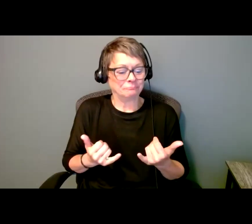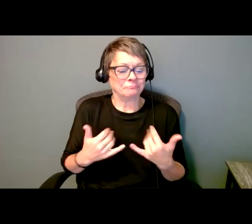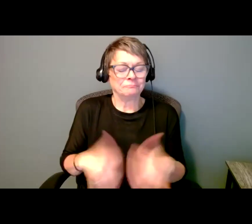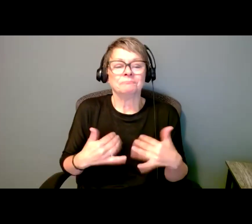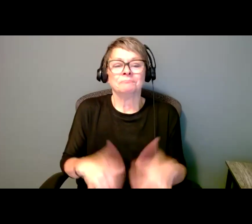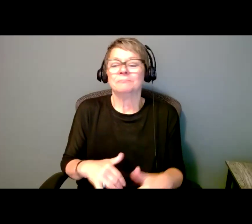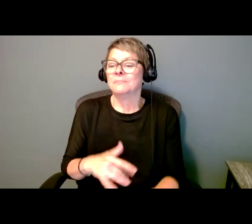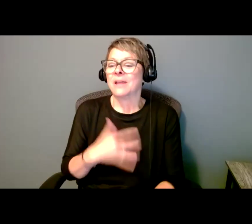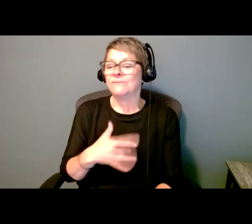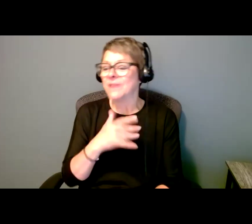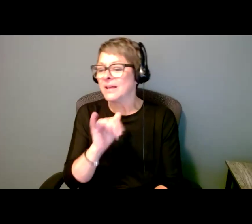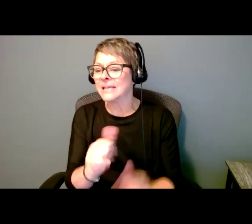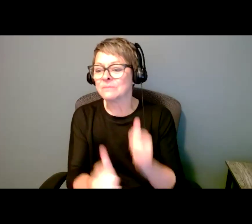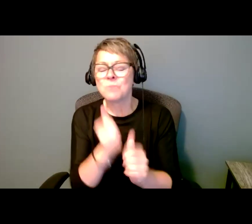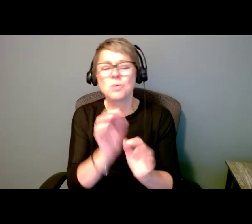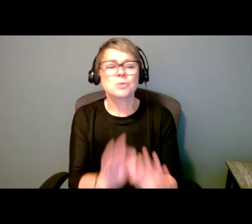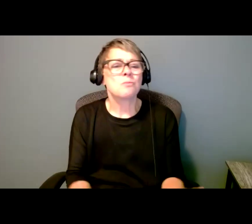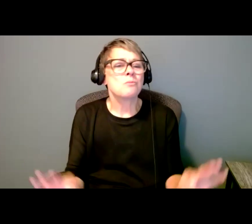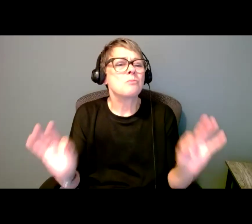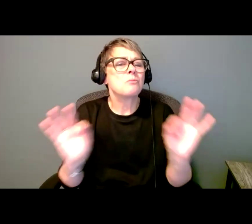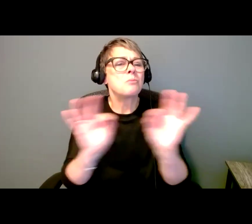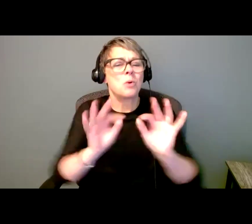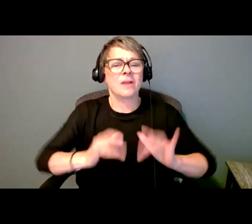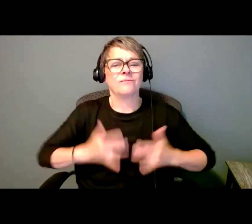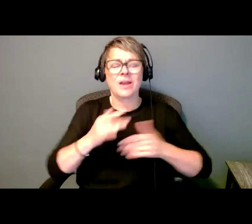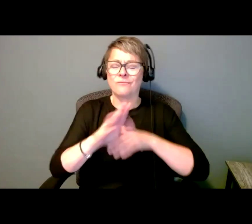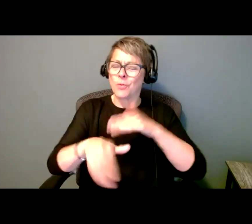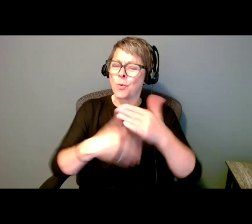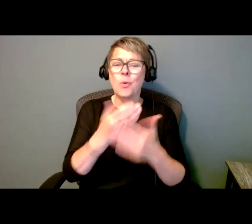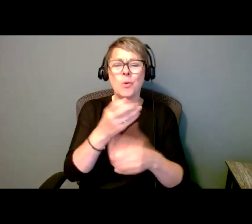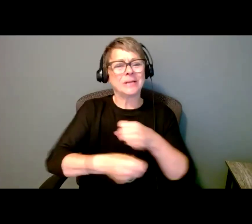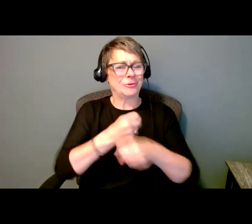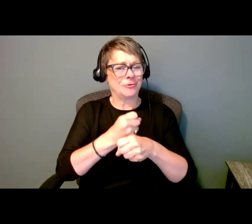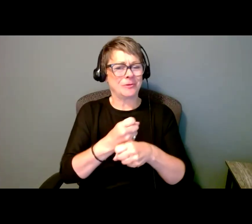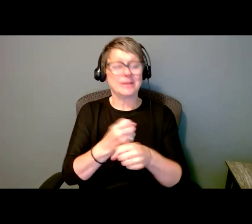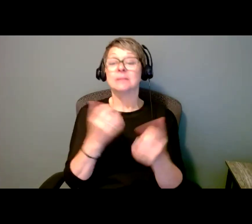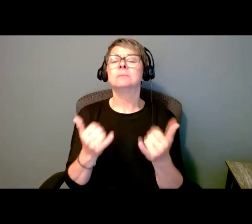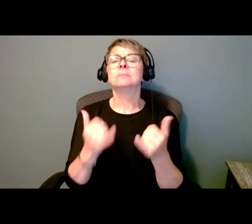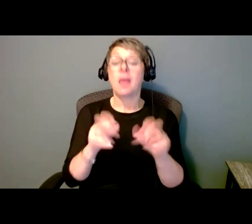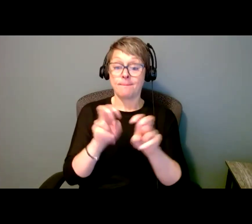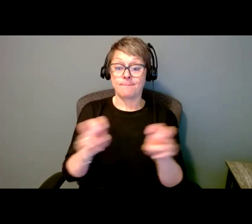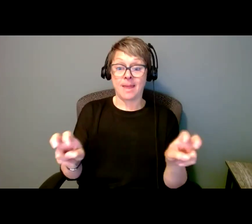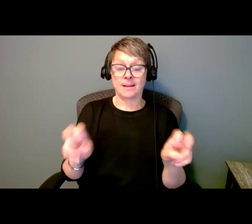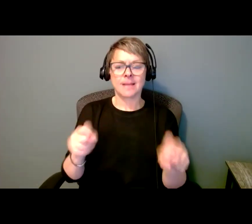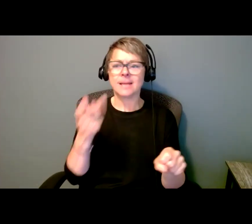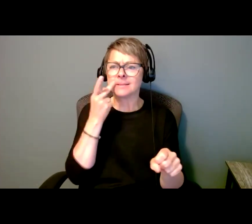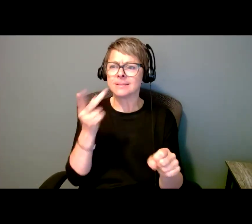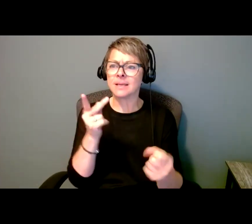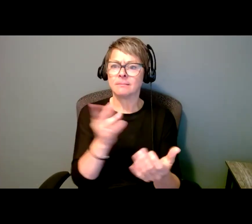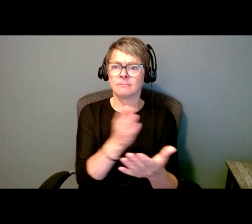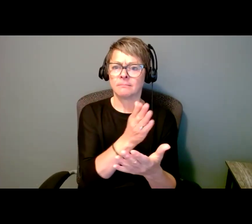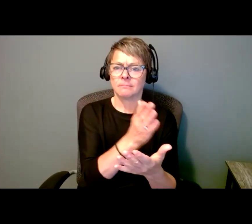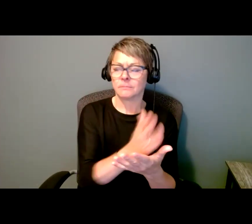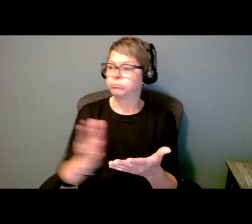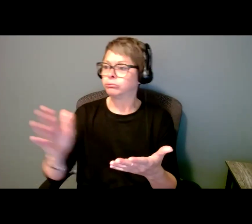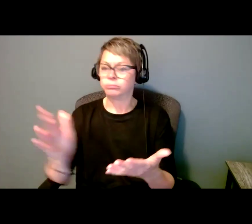that happens all year long. And in our panel, we really see that range from